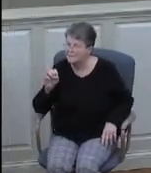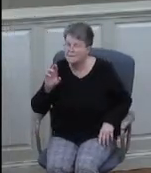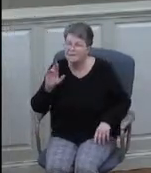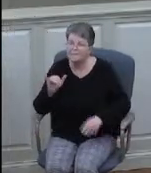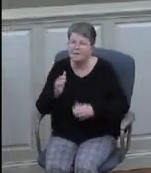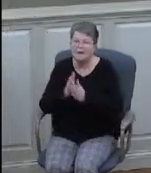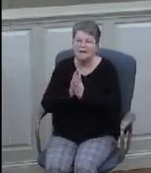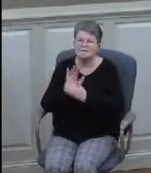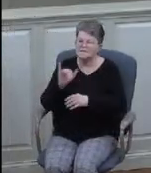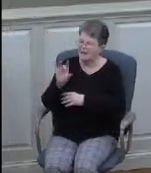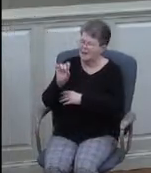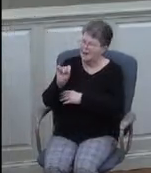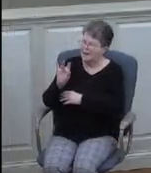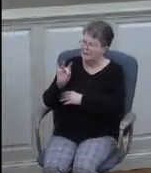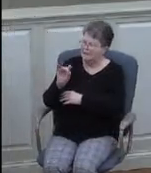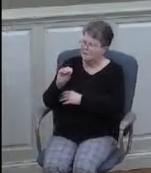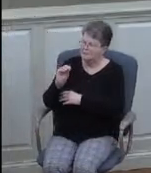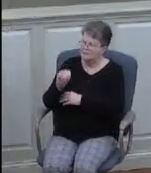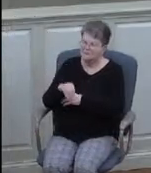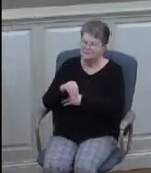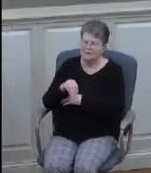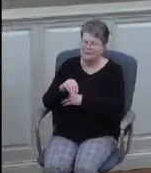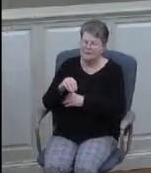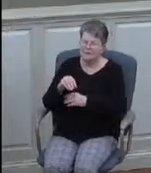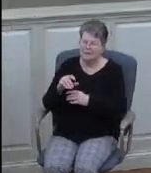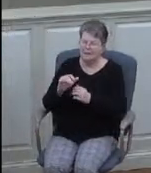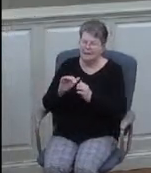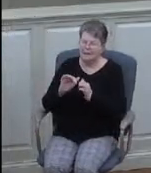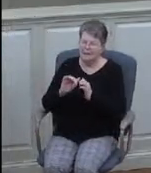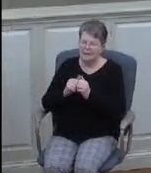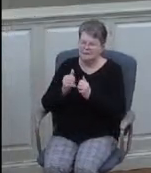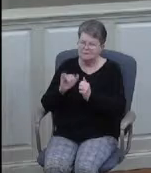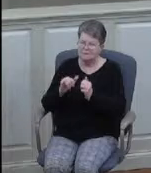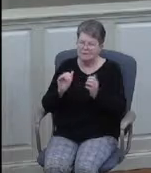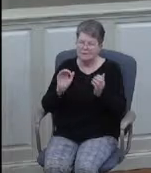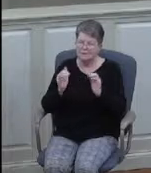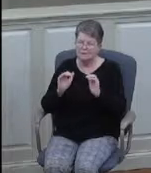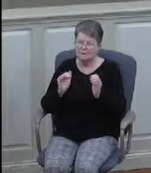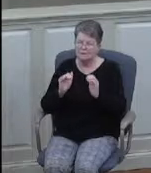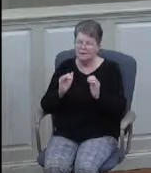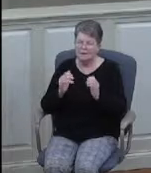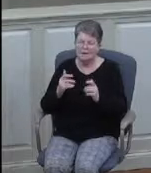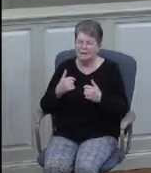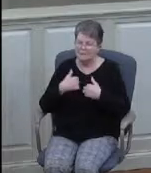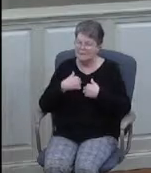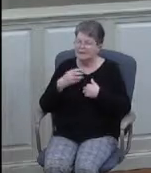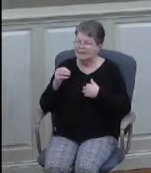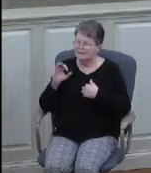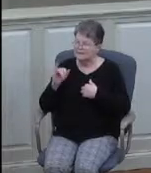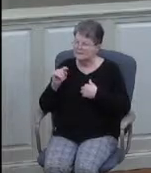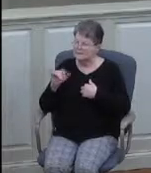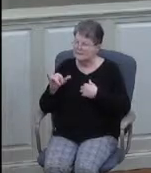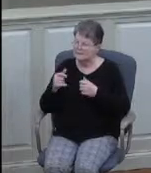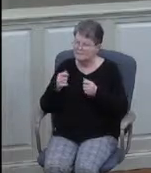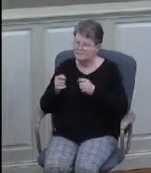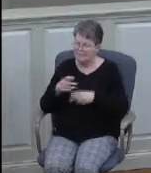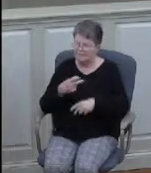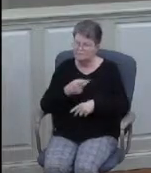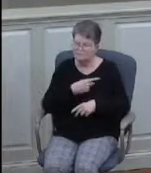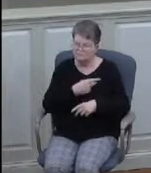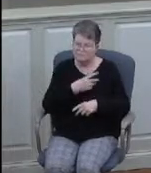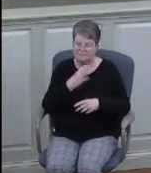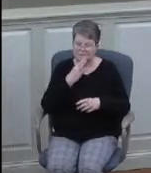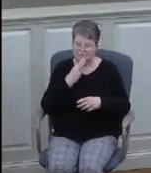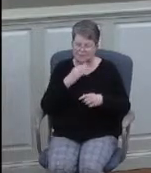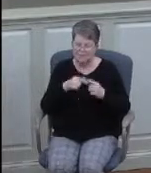or other companies? We don't, and that's a fantastic question, and that's actually a conversation that myself and city manager had that we are going to try to benchmark to see how